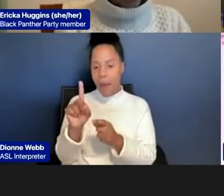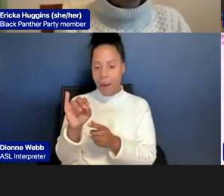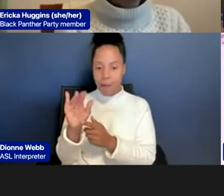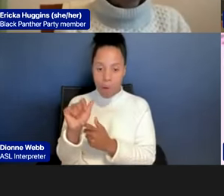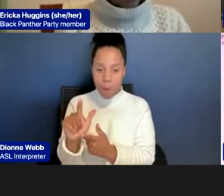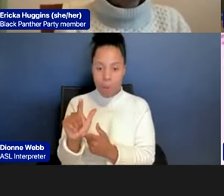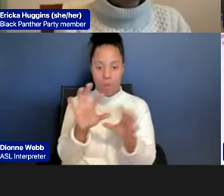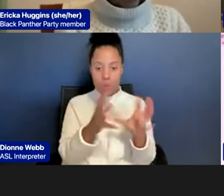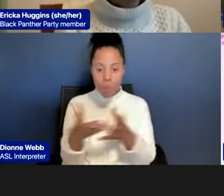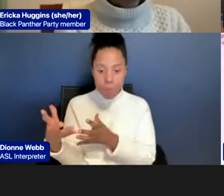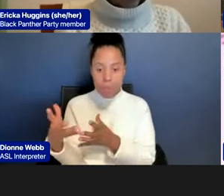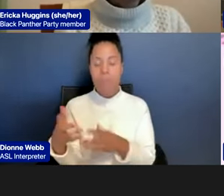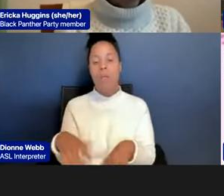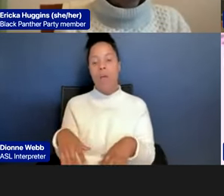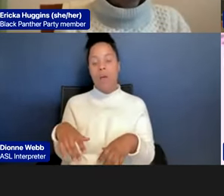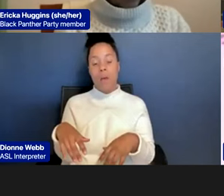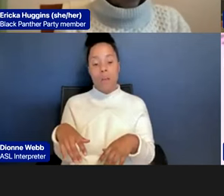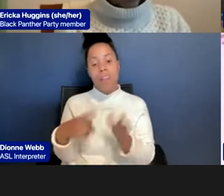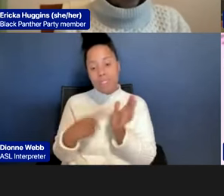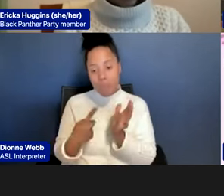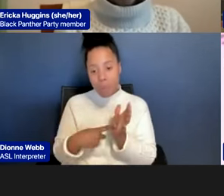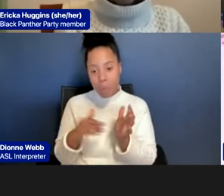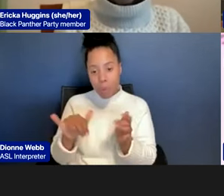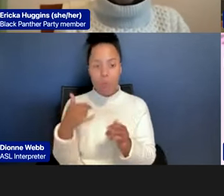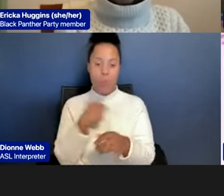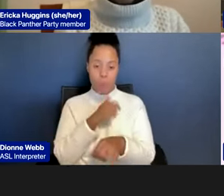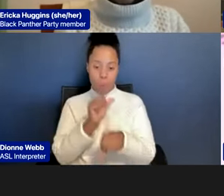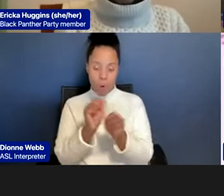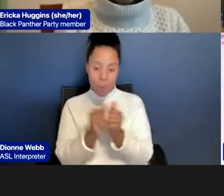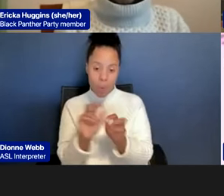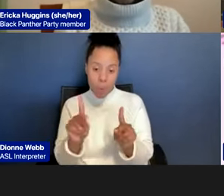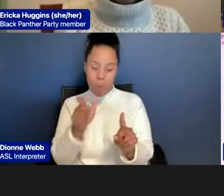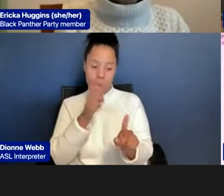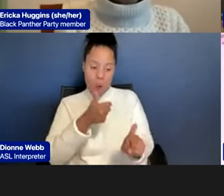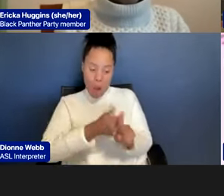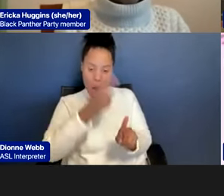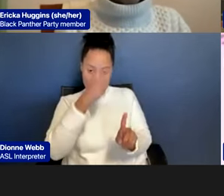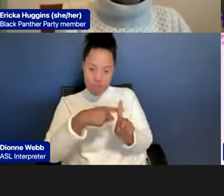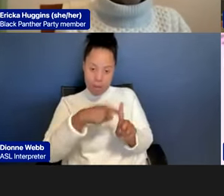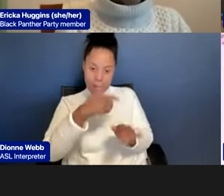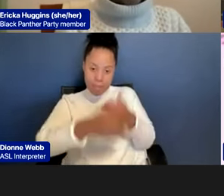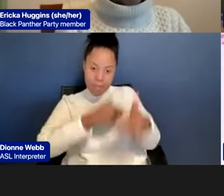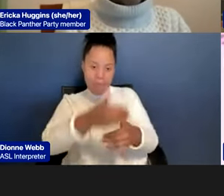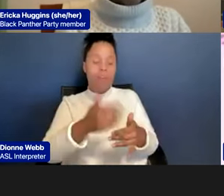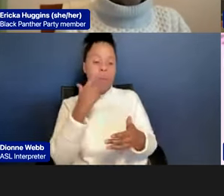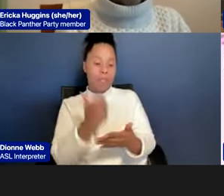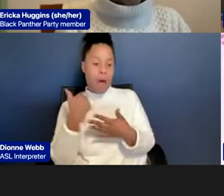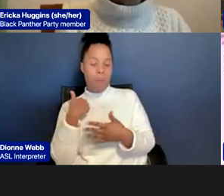radical politics. We even work at times with people who are progressive because it helps us in terms of furthering our goals,